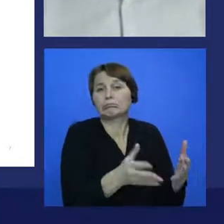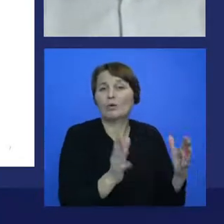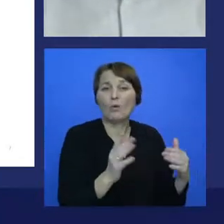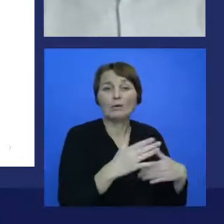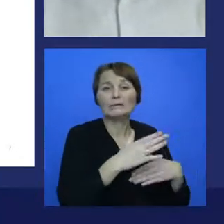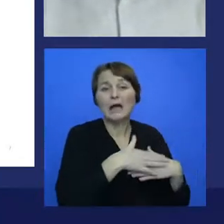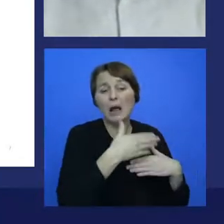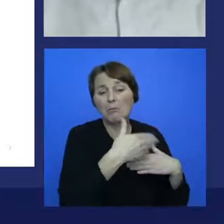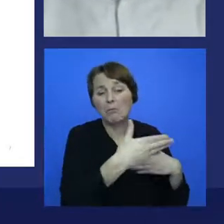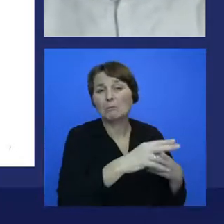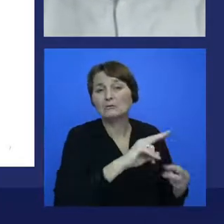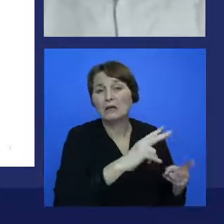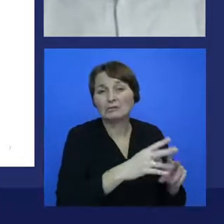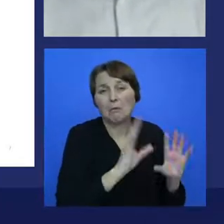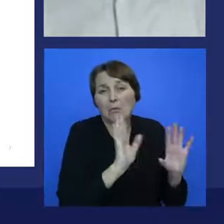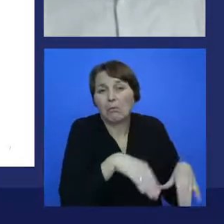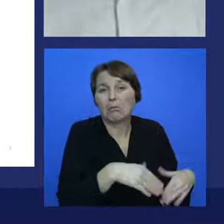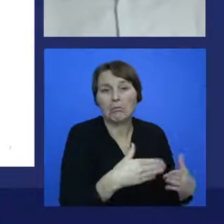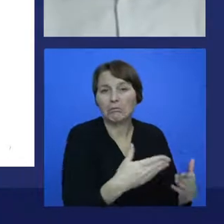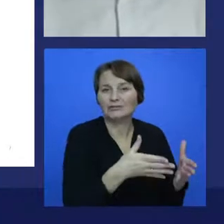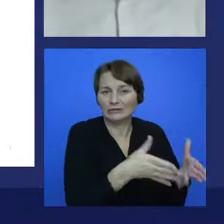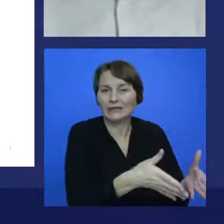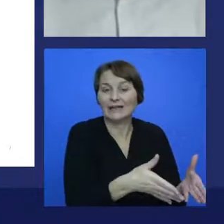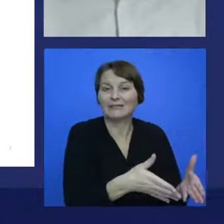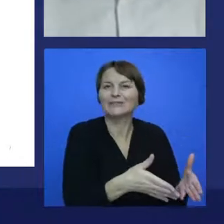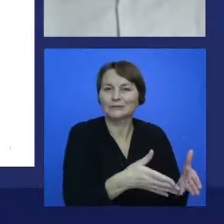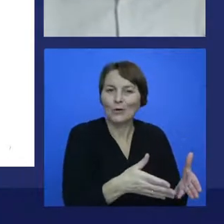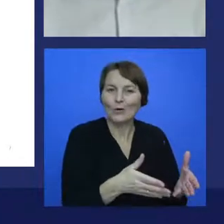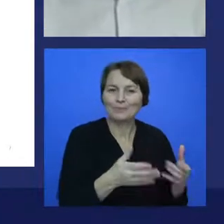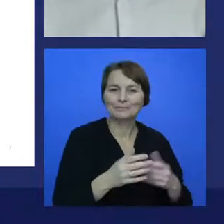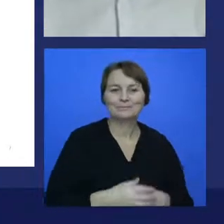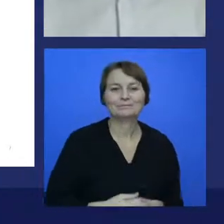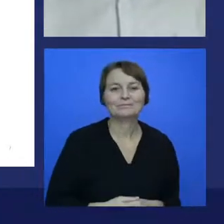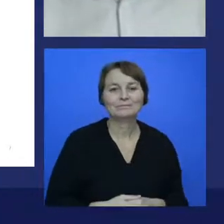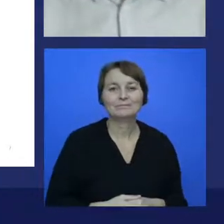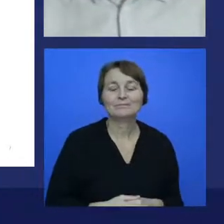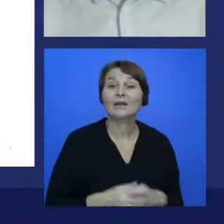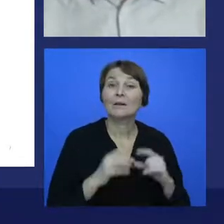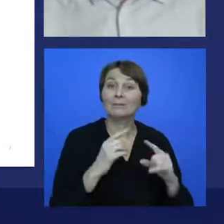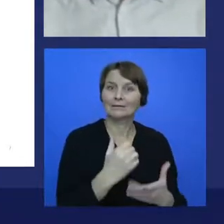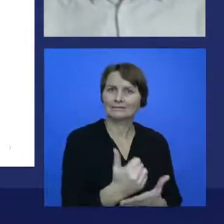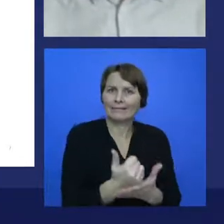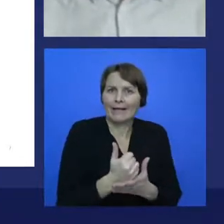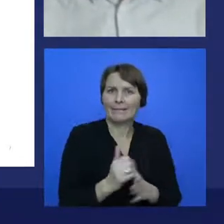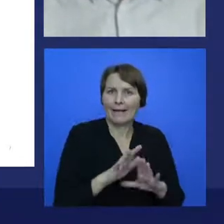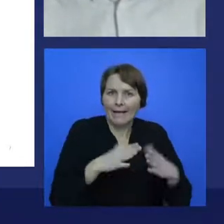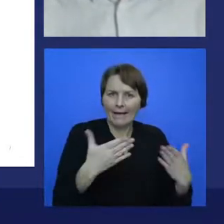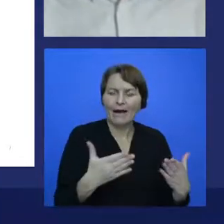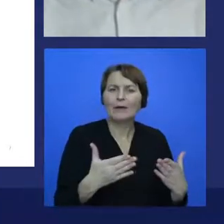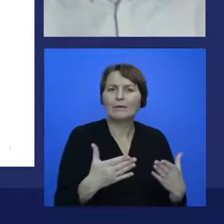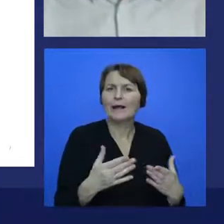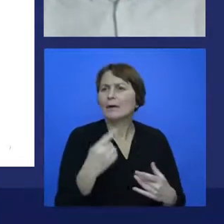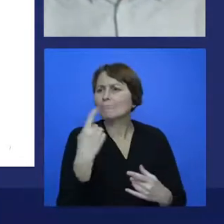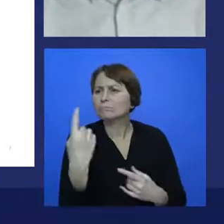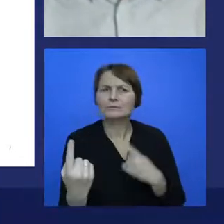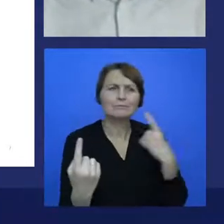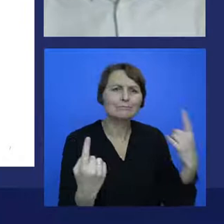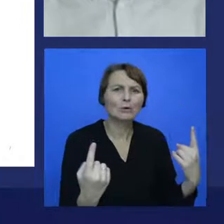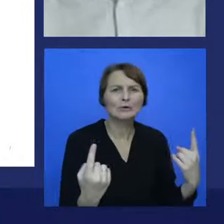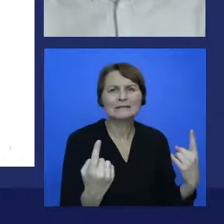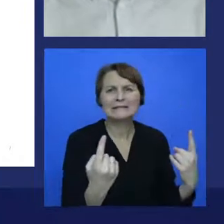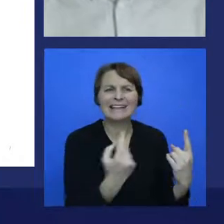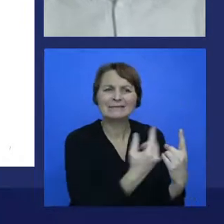want to see it necessarily in its live state. The other reason is because it helps collaboration between stakeholders, especially with difficult and